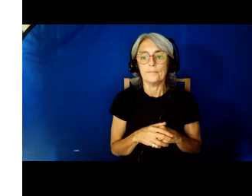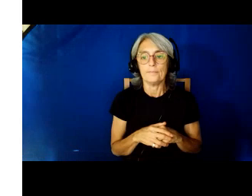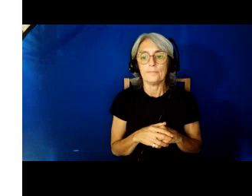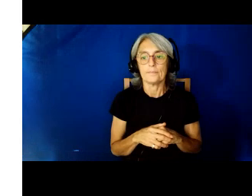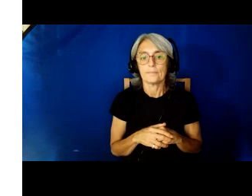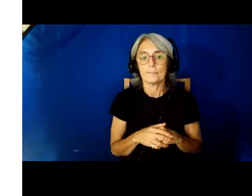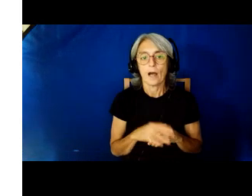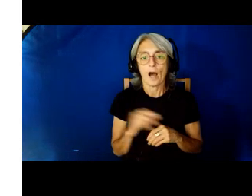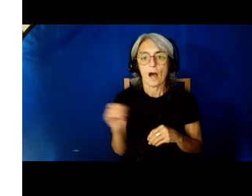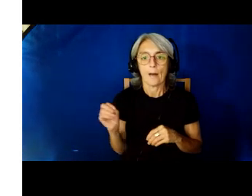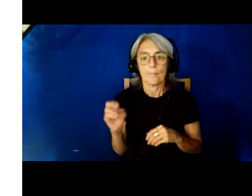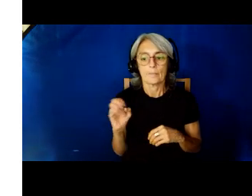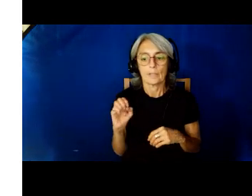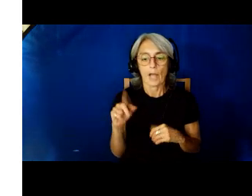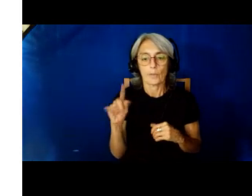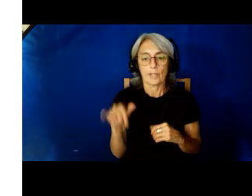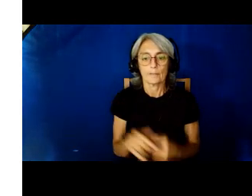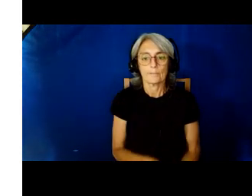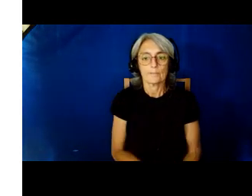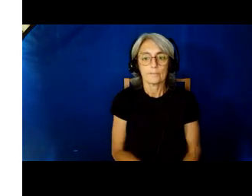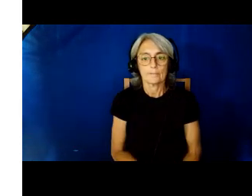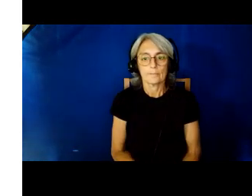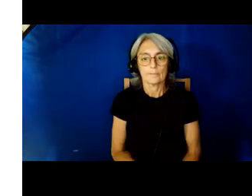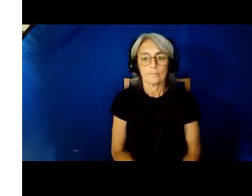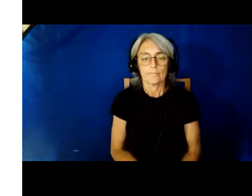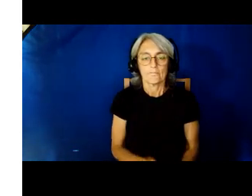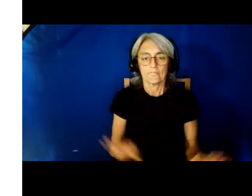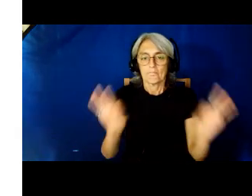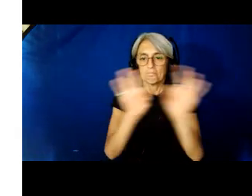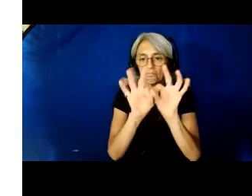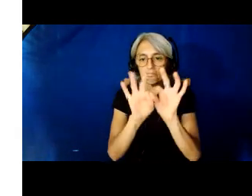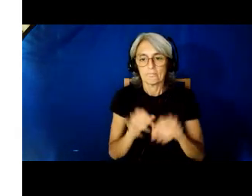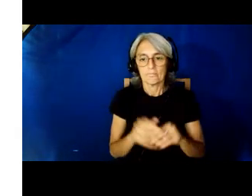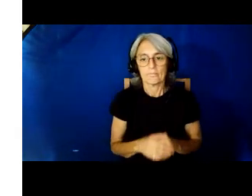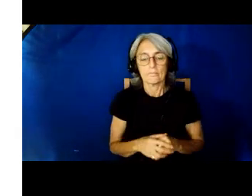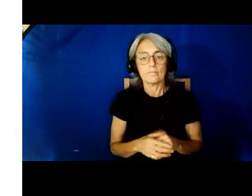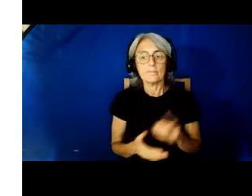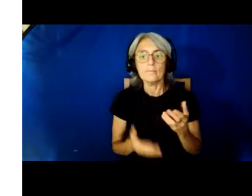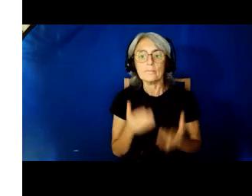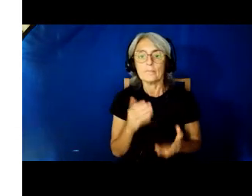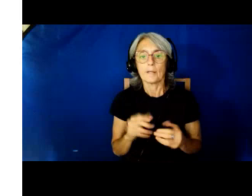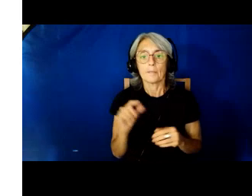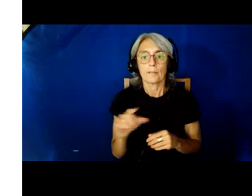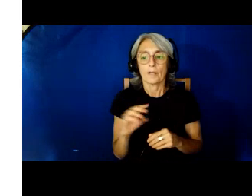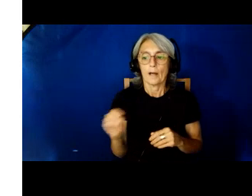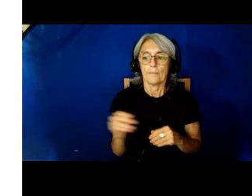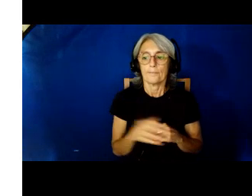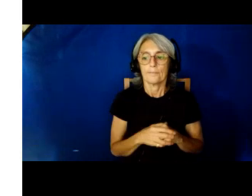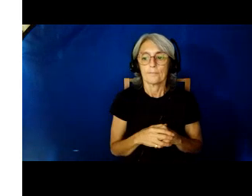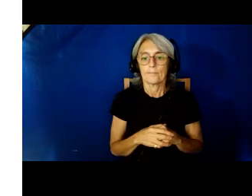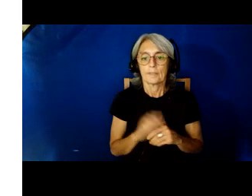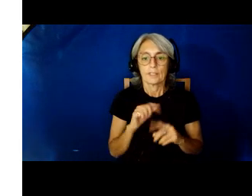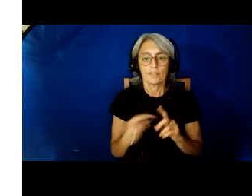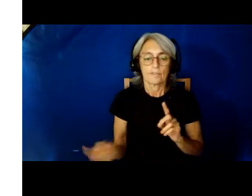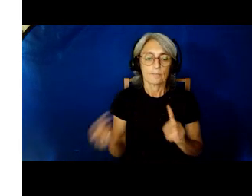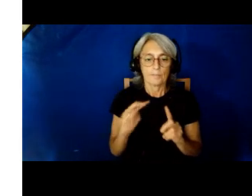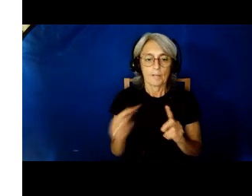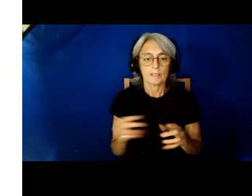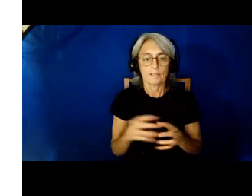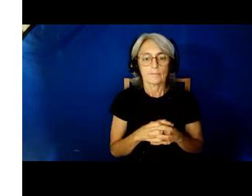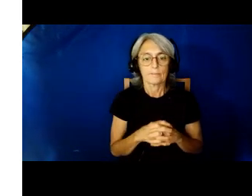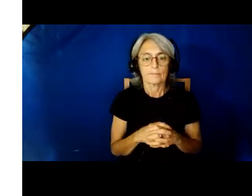Equity is so crucial. Maybe a little bit of a different perspective. You